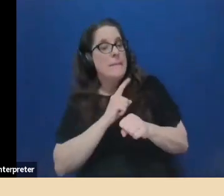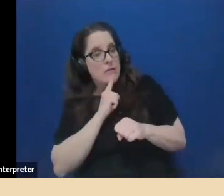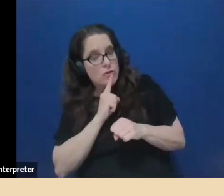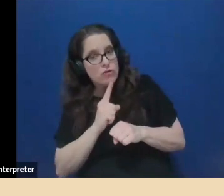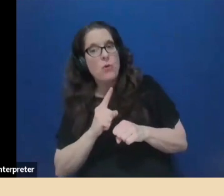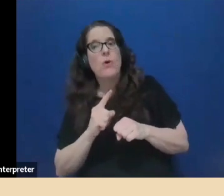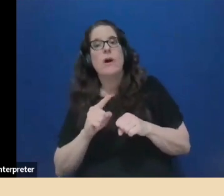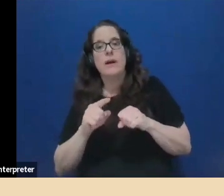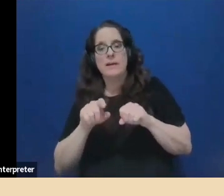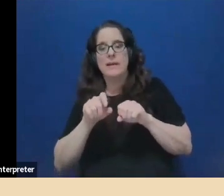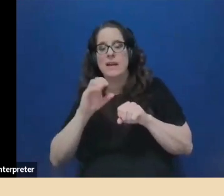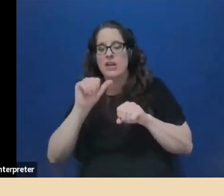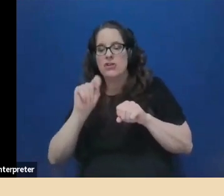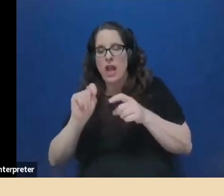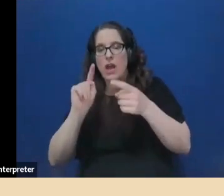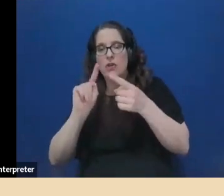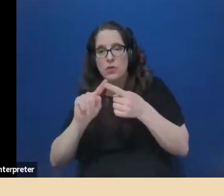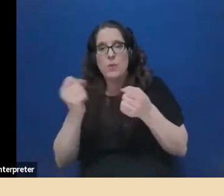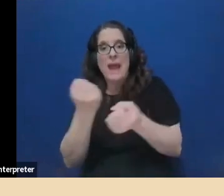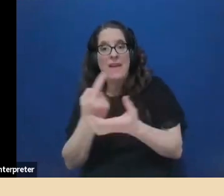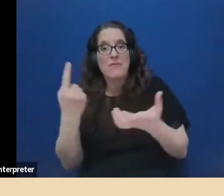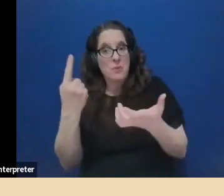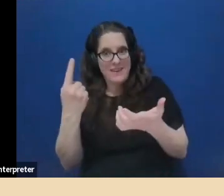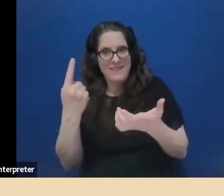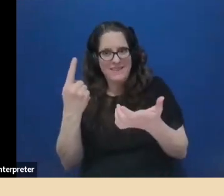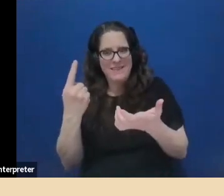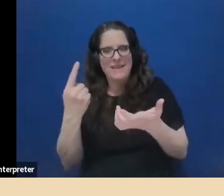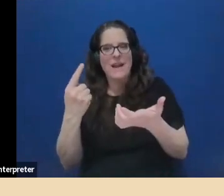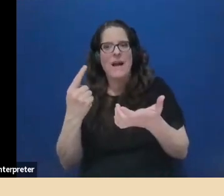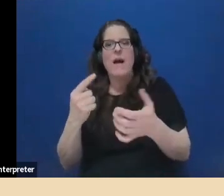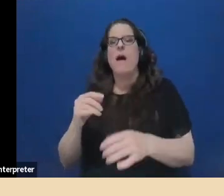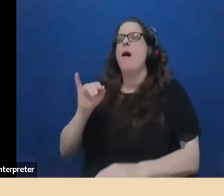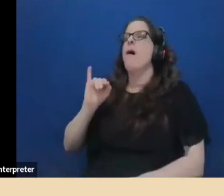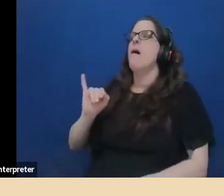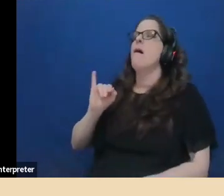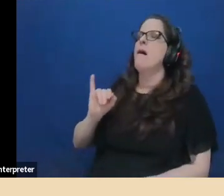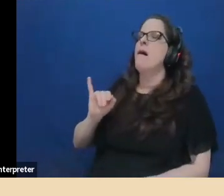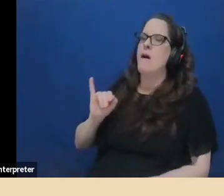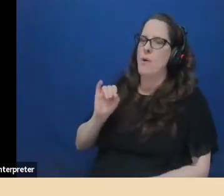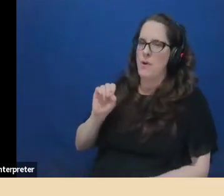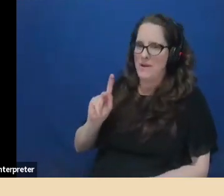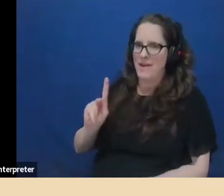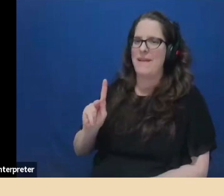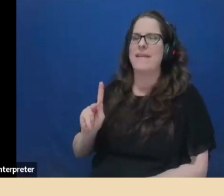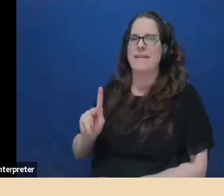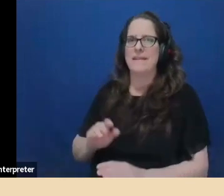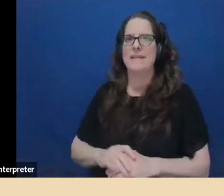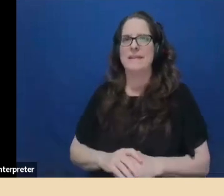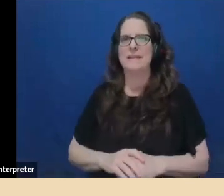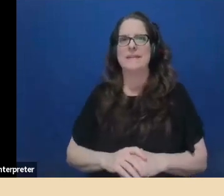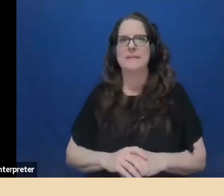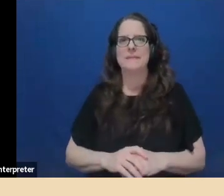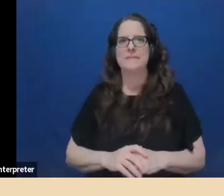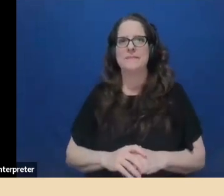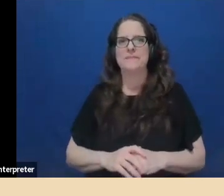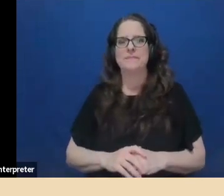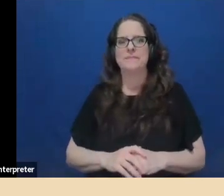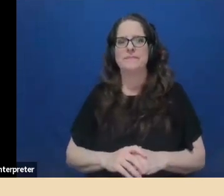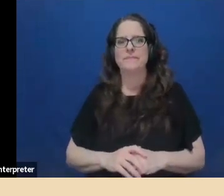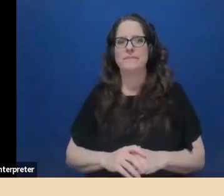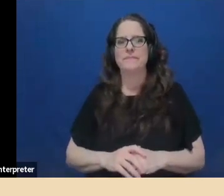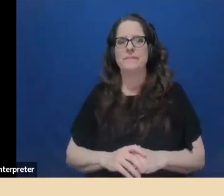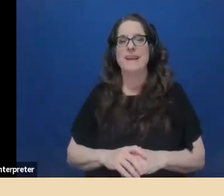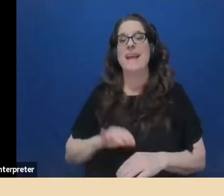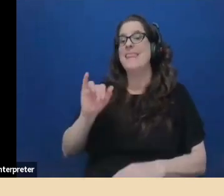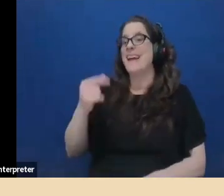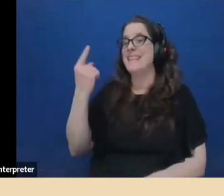to everyone. So the little chat box. Oh, yeah. Yeah, it goes just to us. So it's I'll something do- you